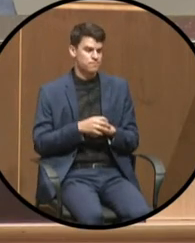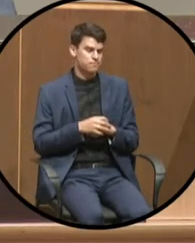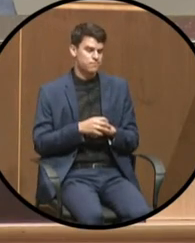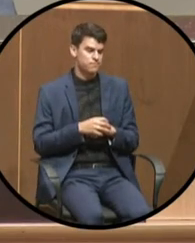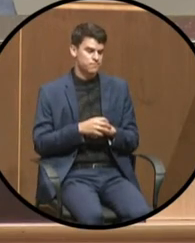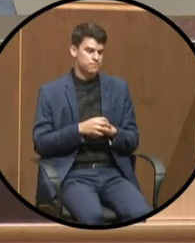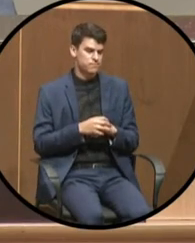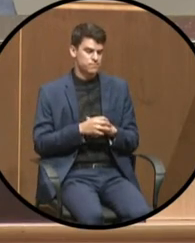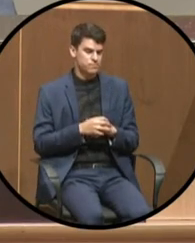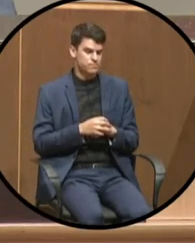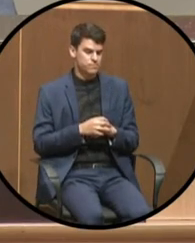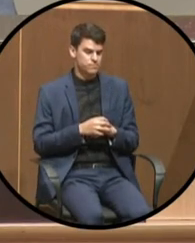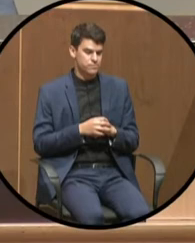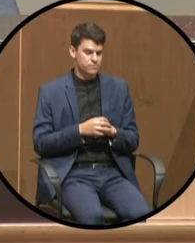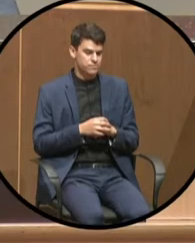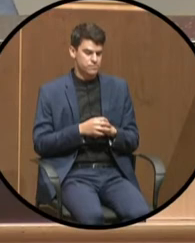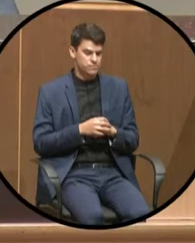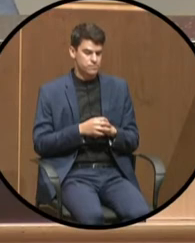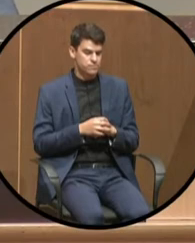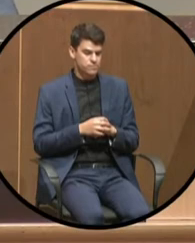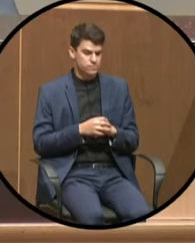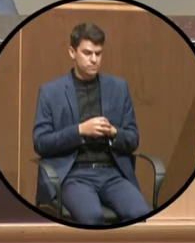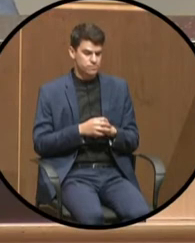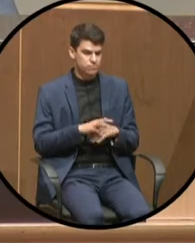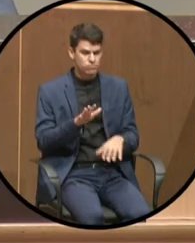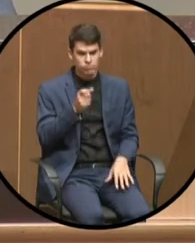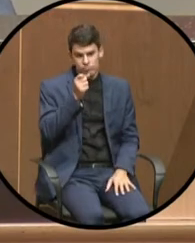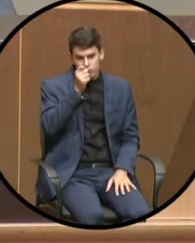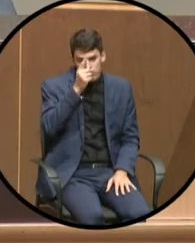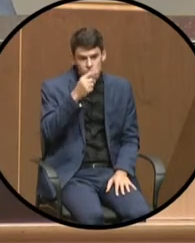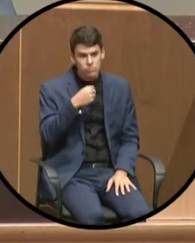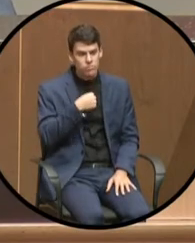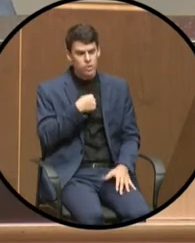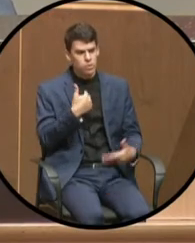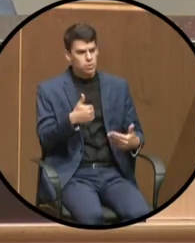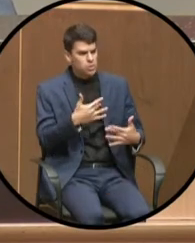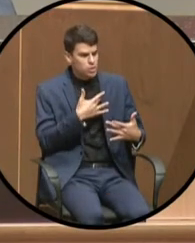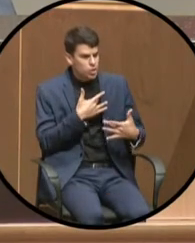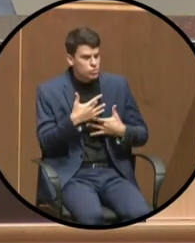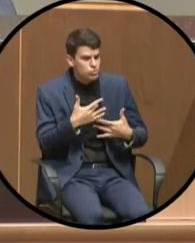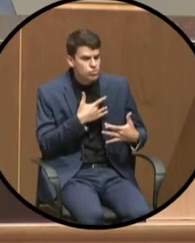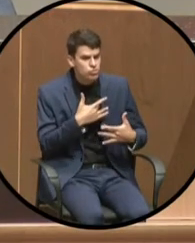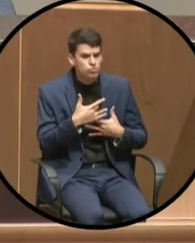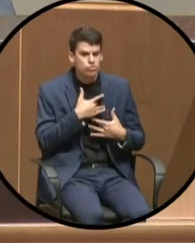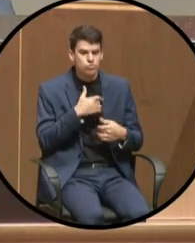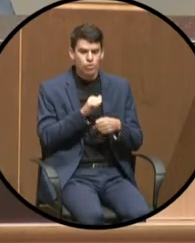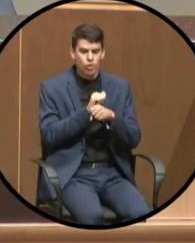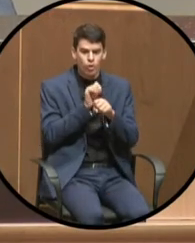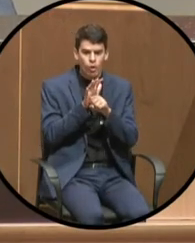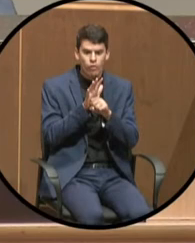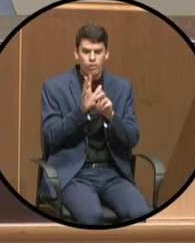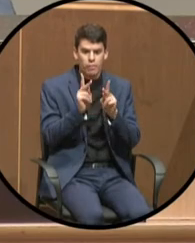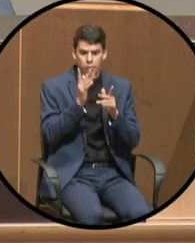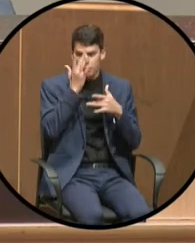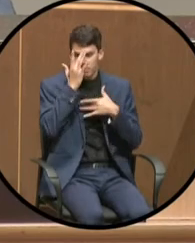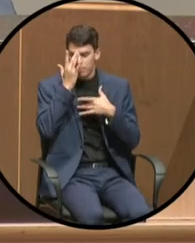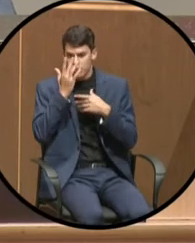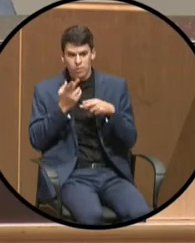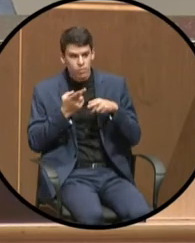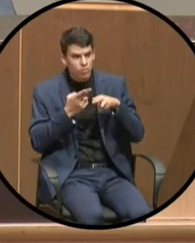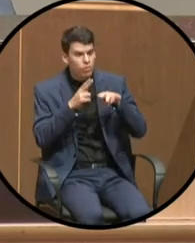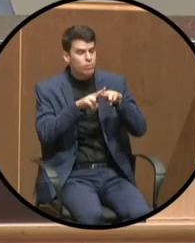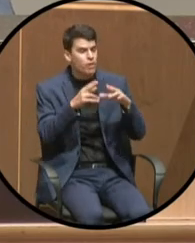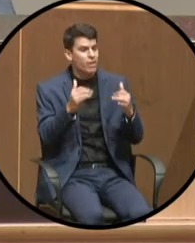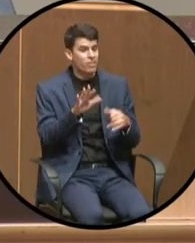Now, that is to not say that I'm not also extremely concerned about our rising rates. As I said a month ago at our last